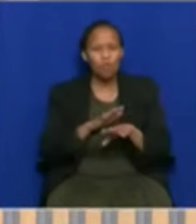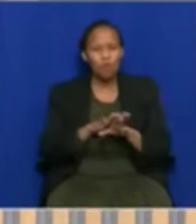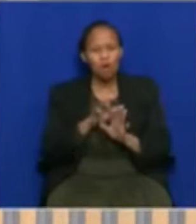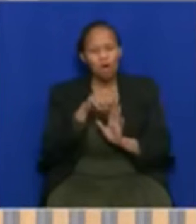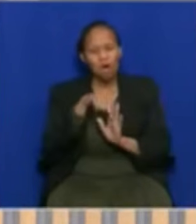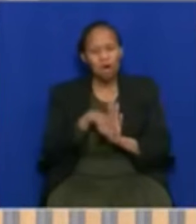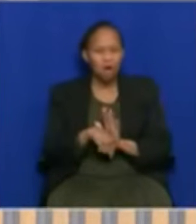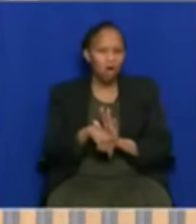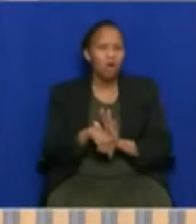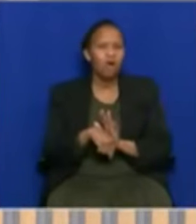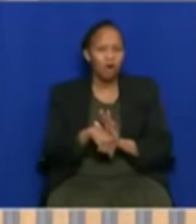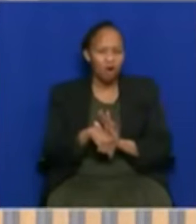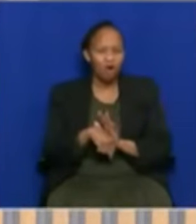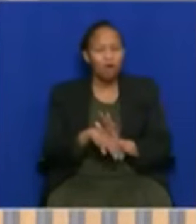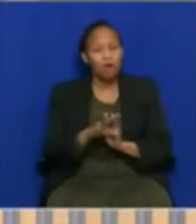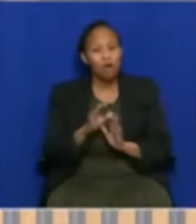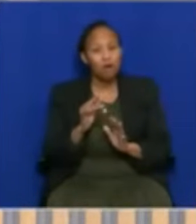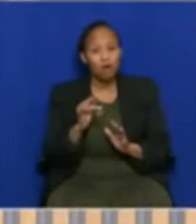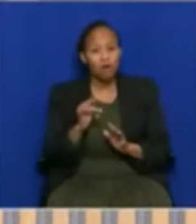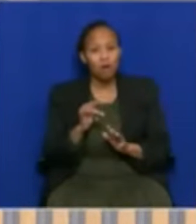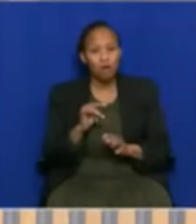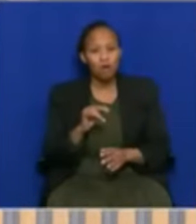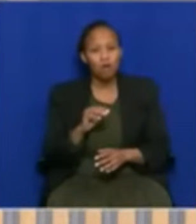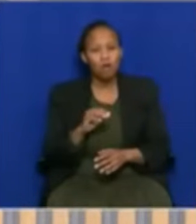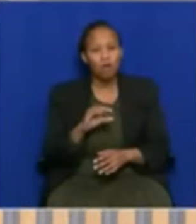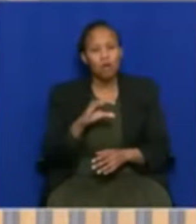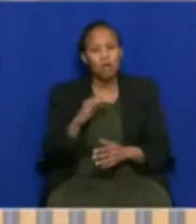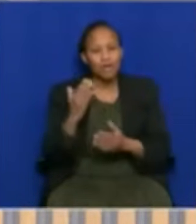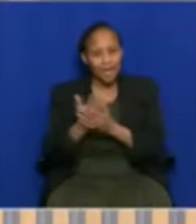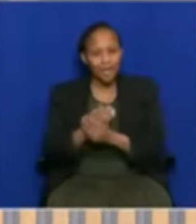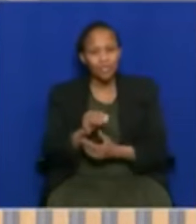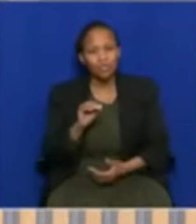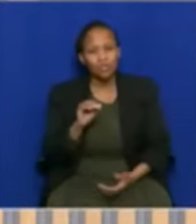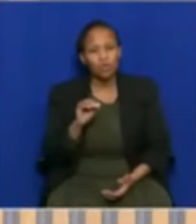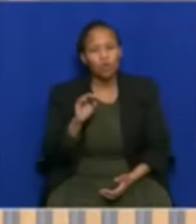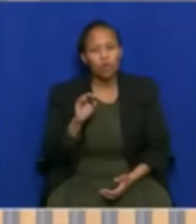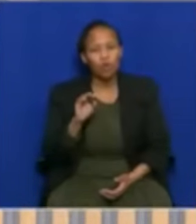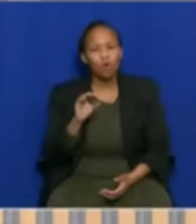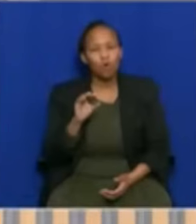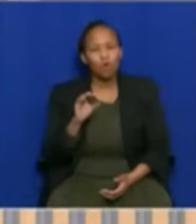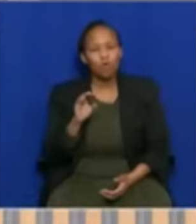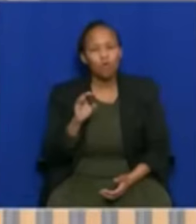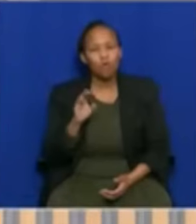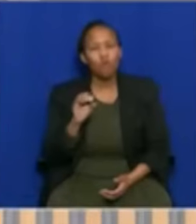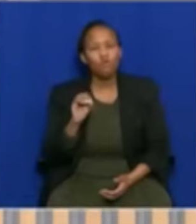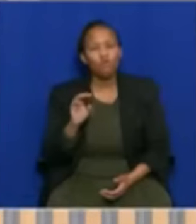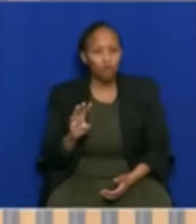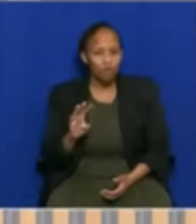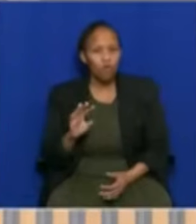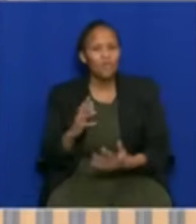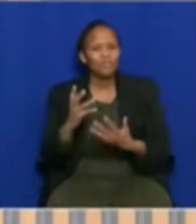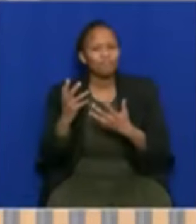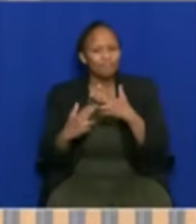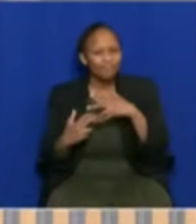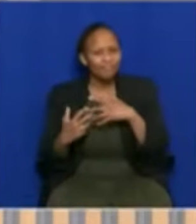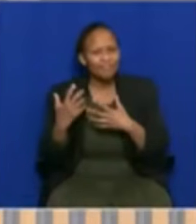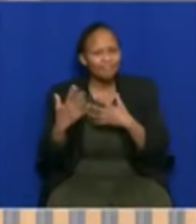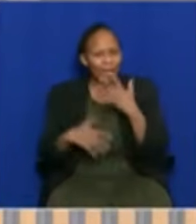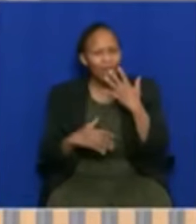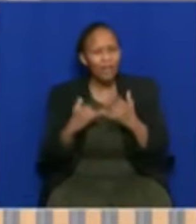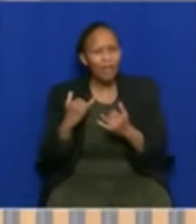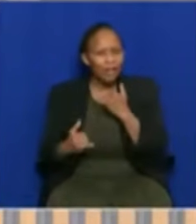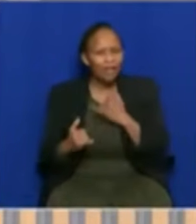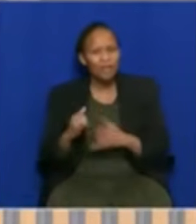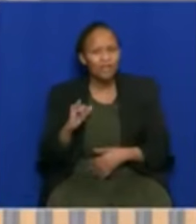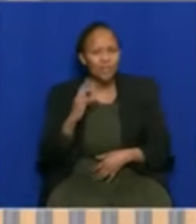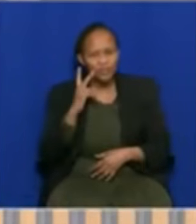now. What was CAS 04 and what was in the docket and what were the discrepancies that you say the inspectorate should